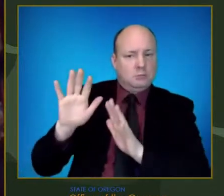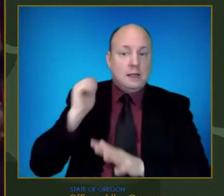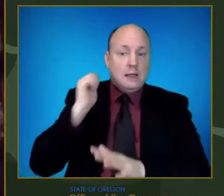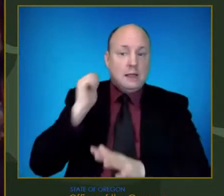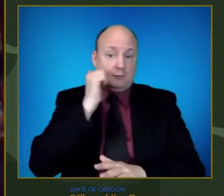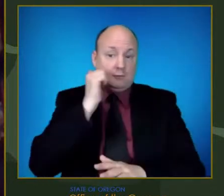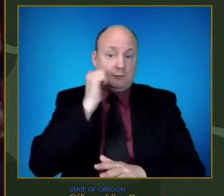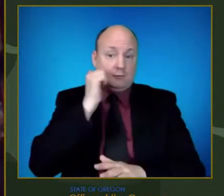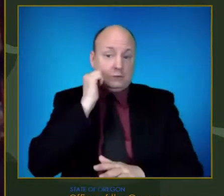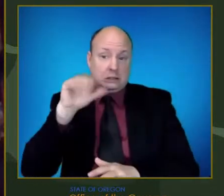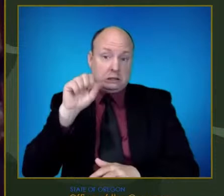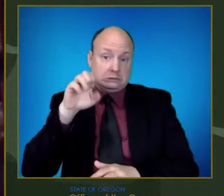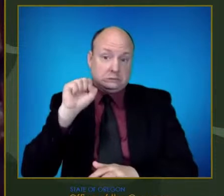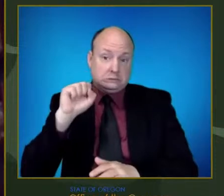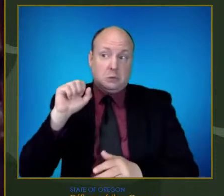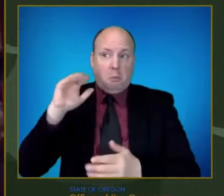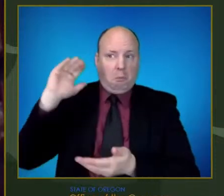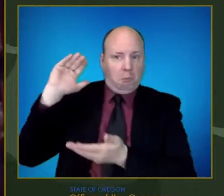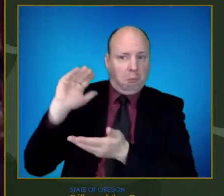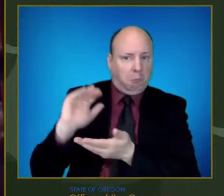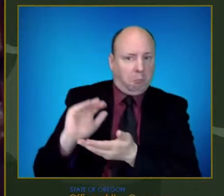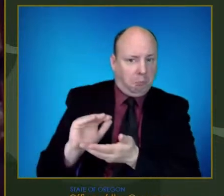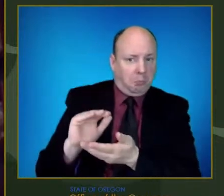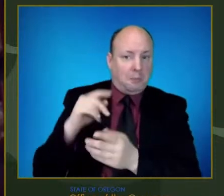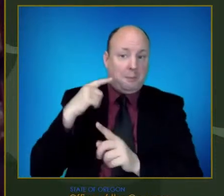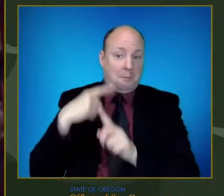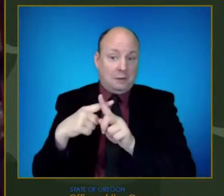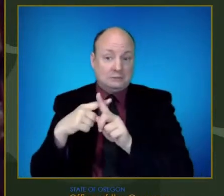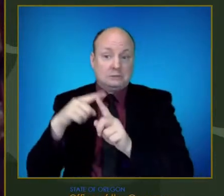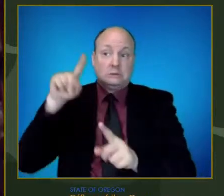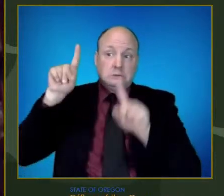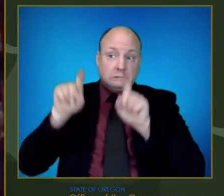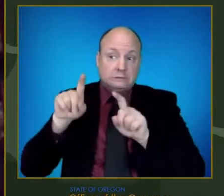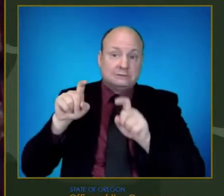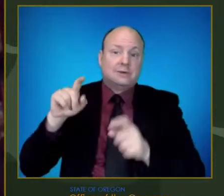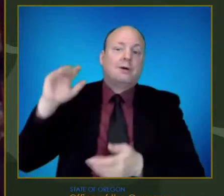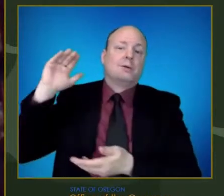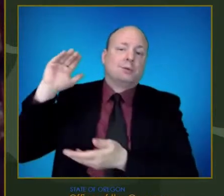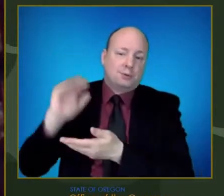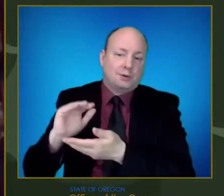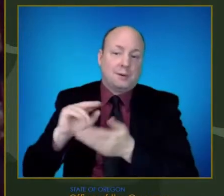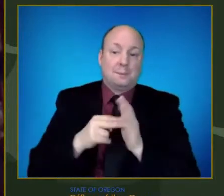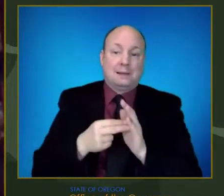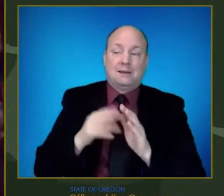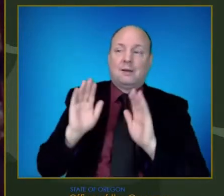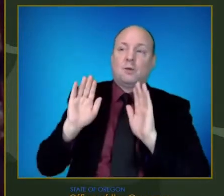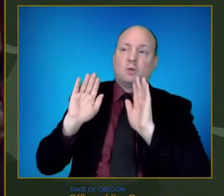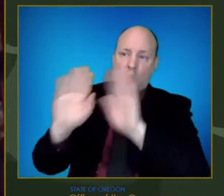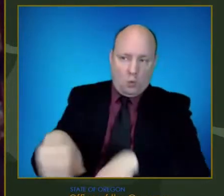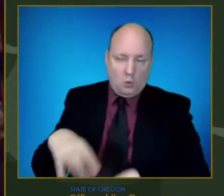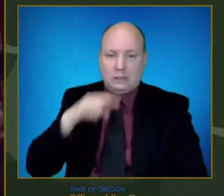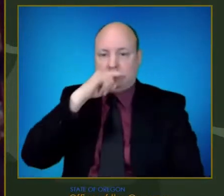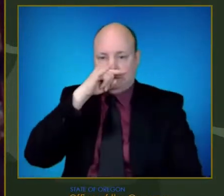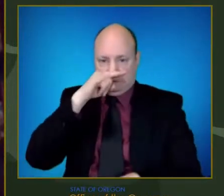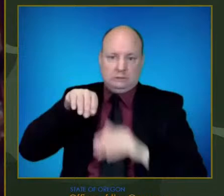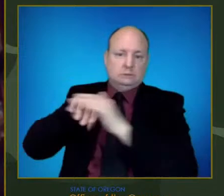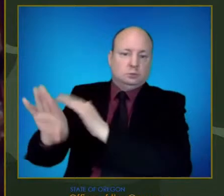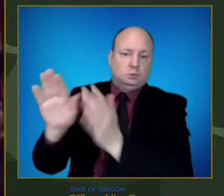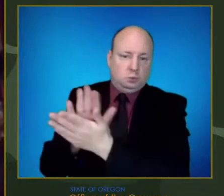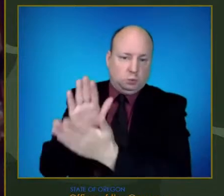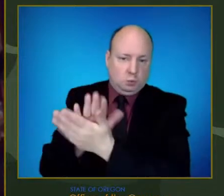have allowed for greater access for our school-age students. In-person instruction is important for the well-being and mental health of our